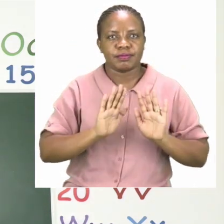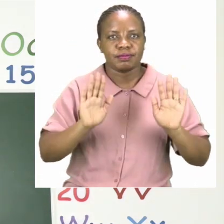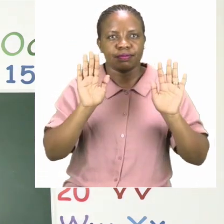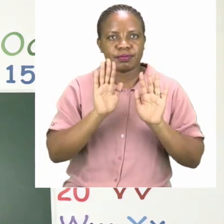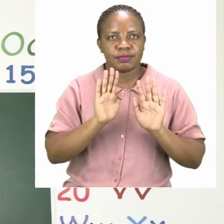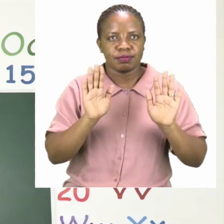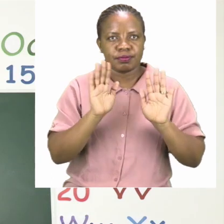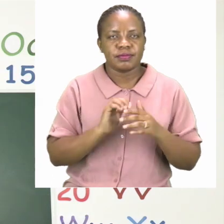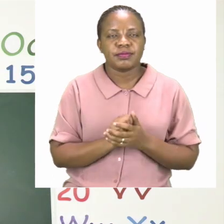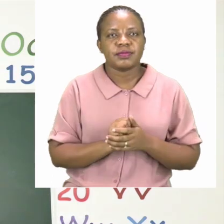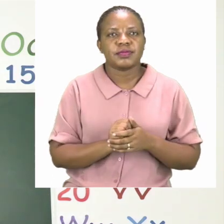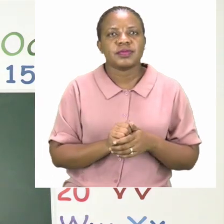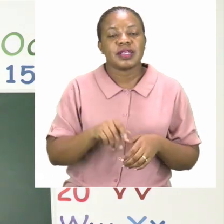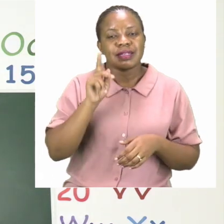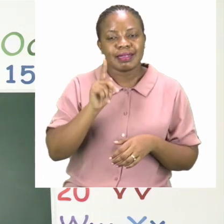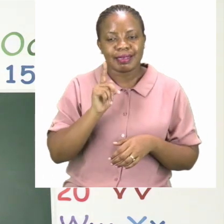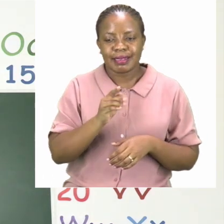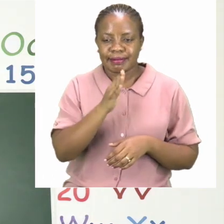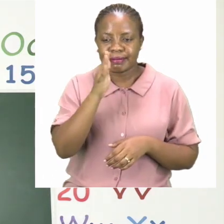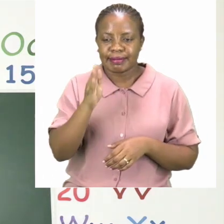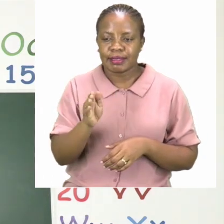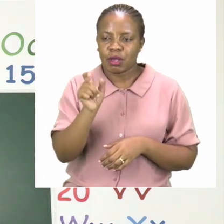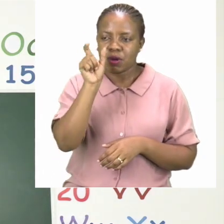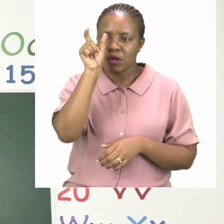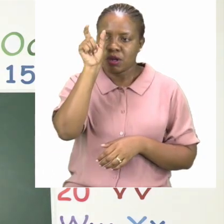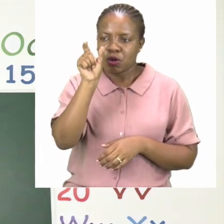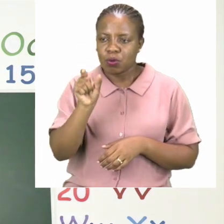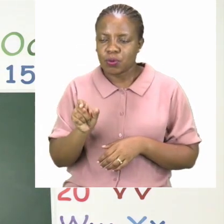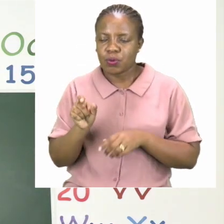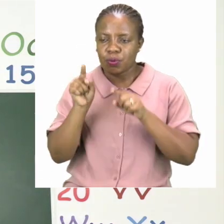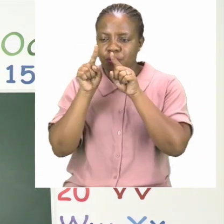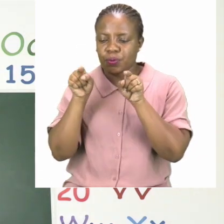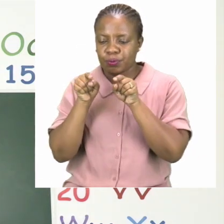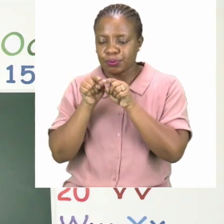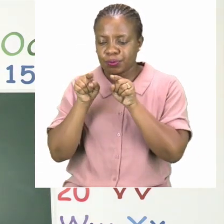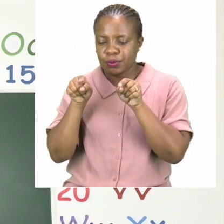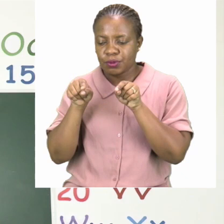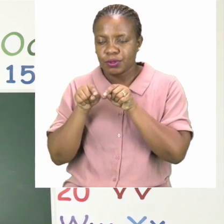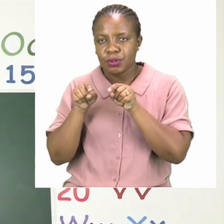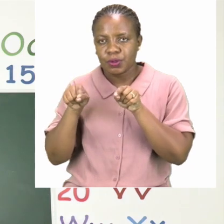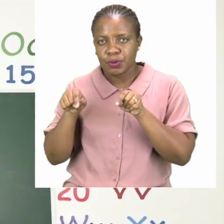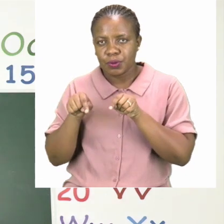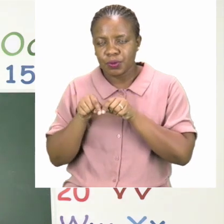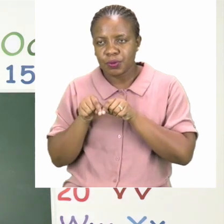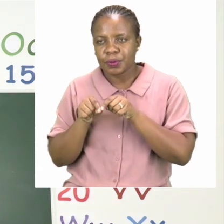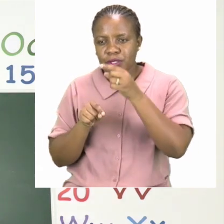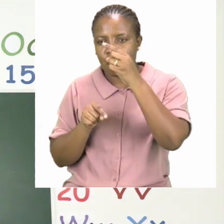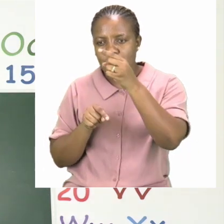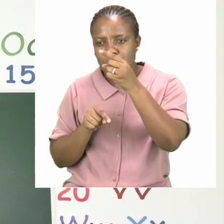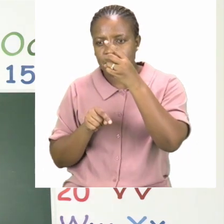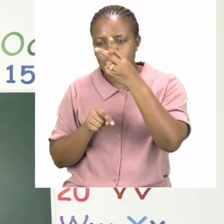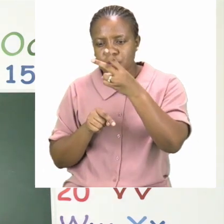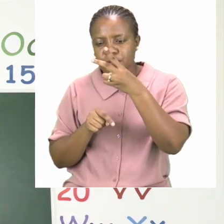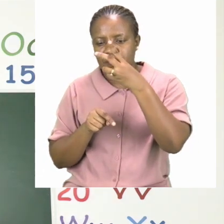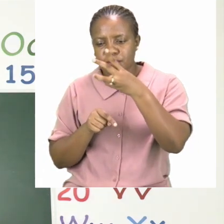four boxes and color those as well. If you don't have any counters, that's okay, boys and girls.